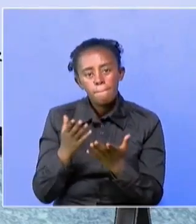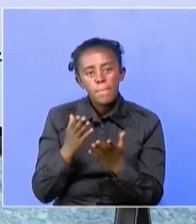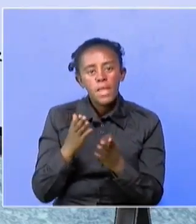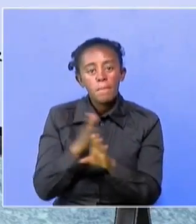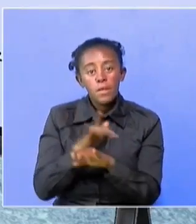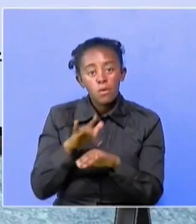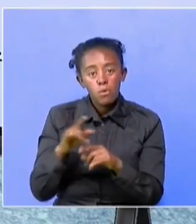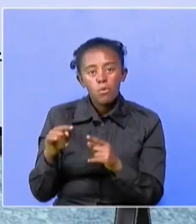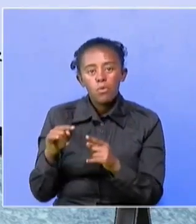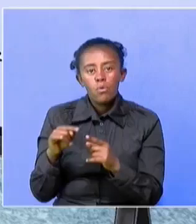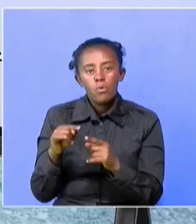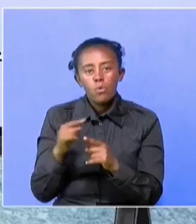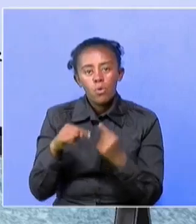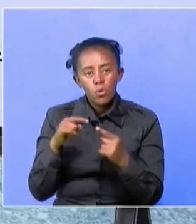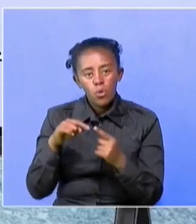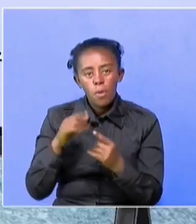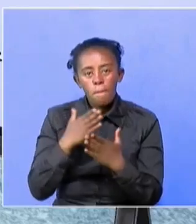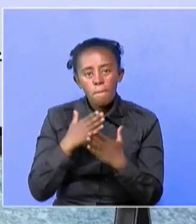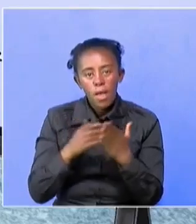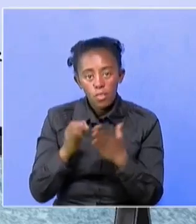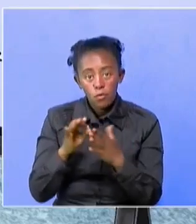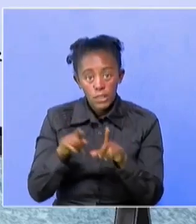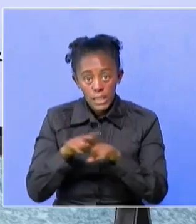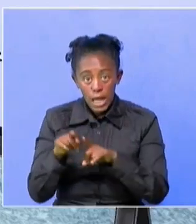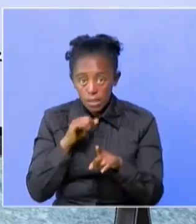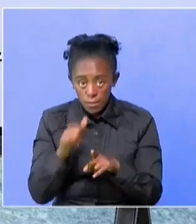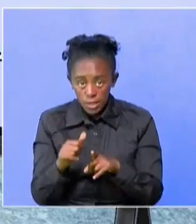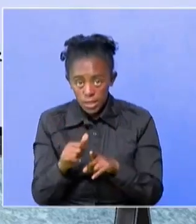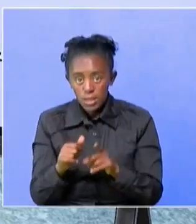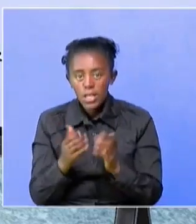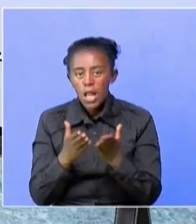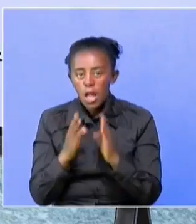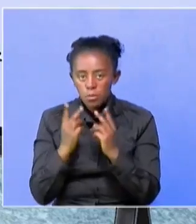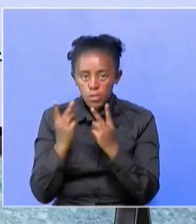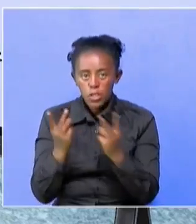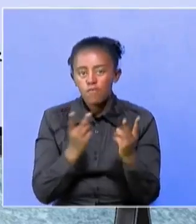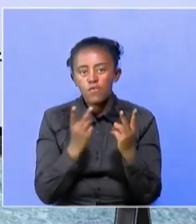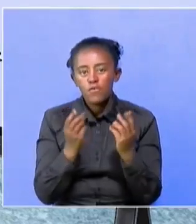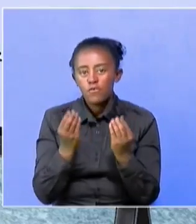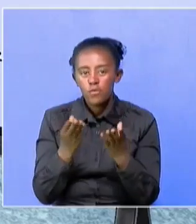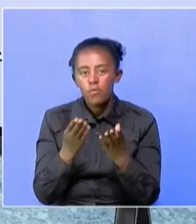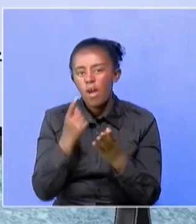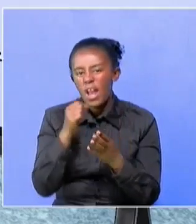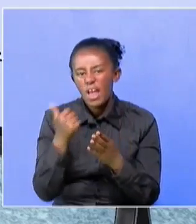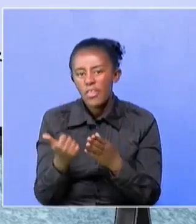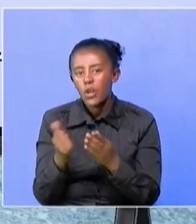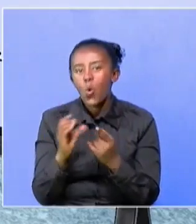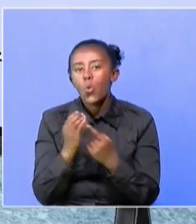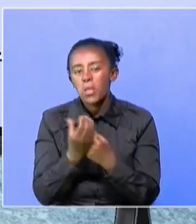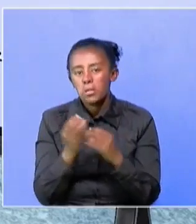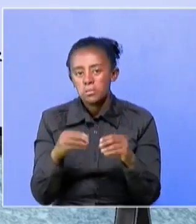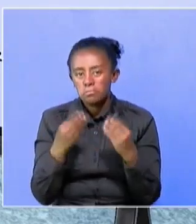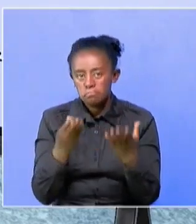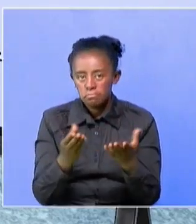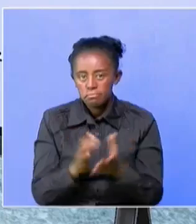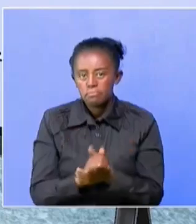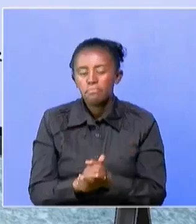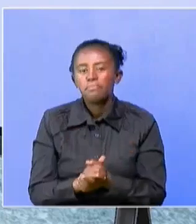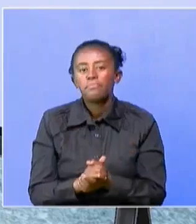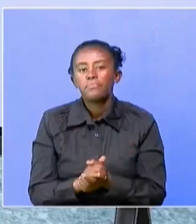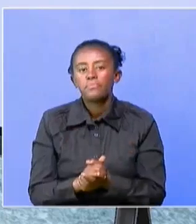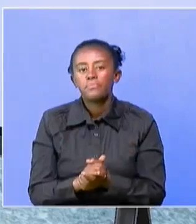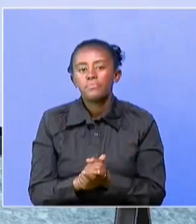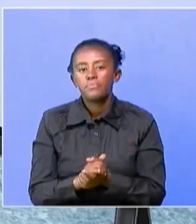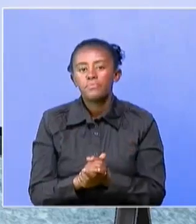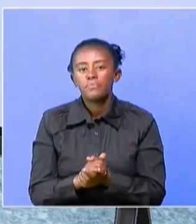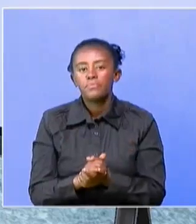Before I go to the part of the disagreement, let me give you that another context too. Let's look